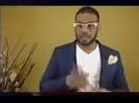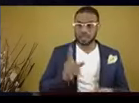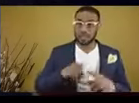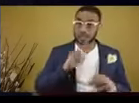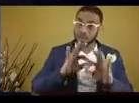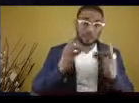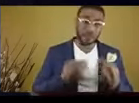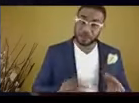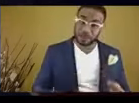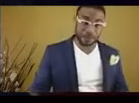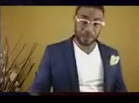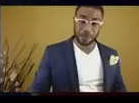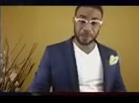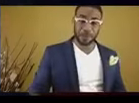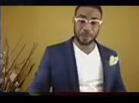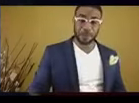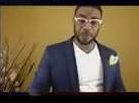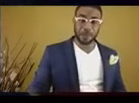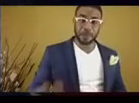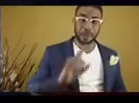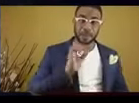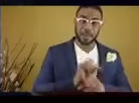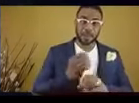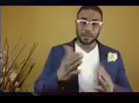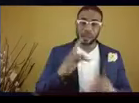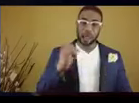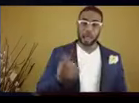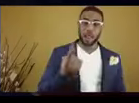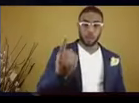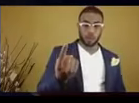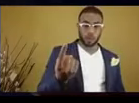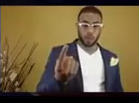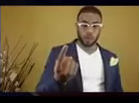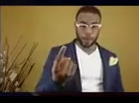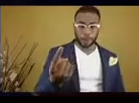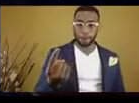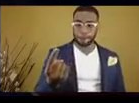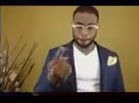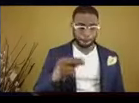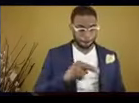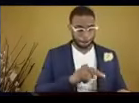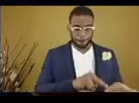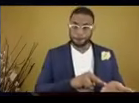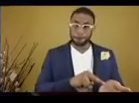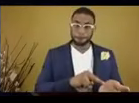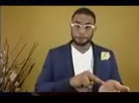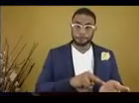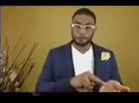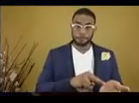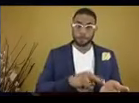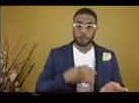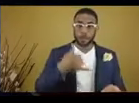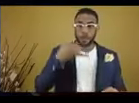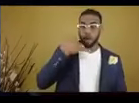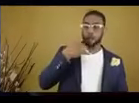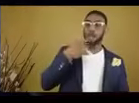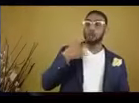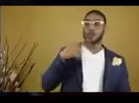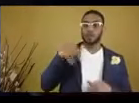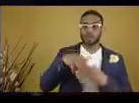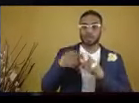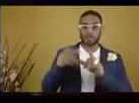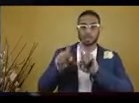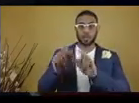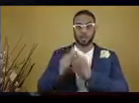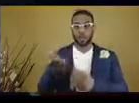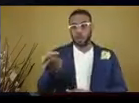family and he actually died alone. The nurse called and told us that she was in there with him, holding